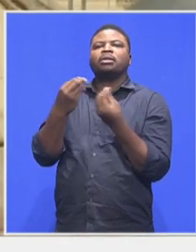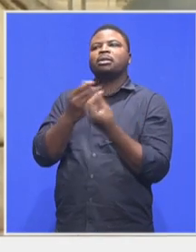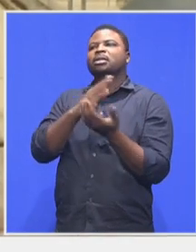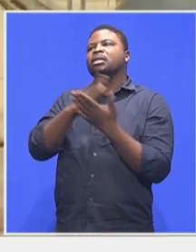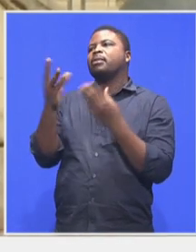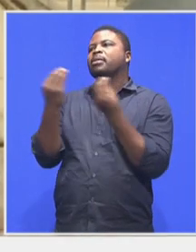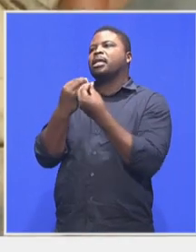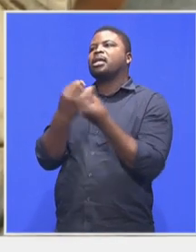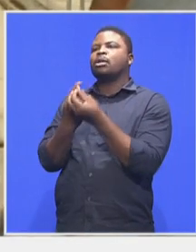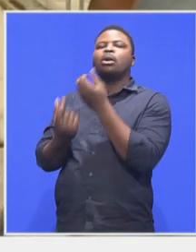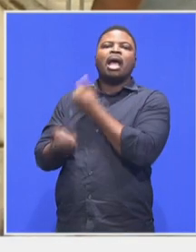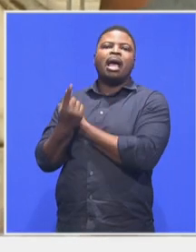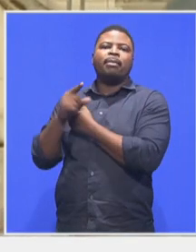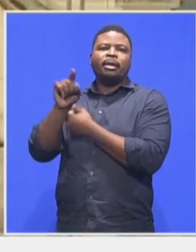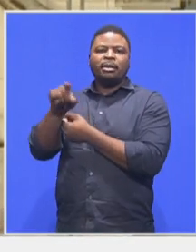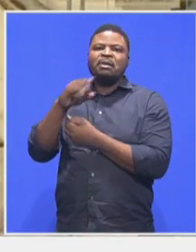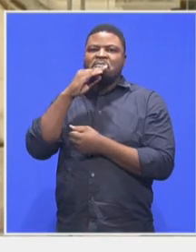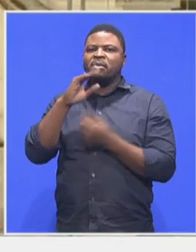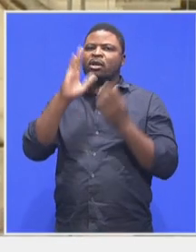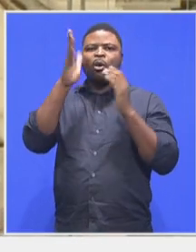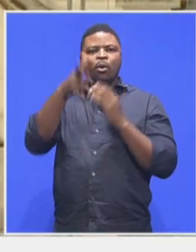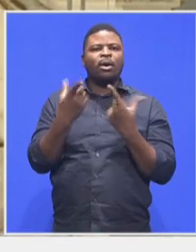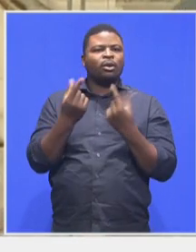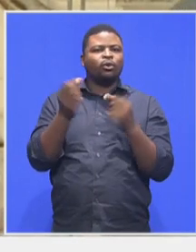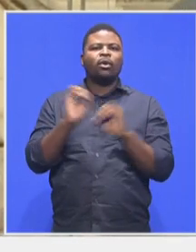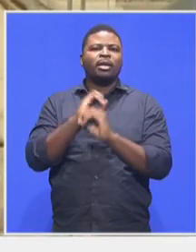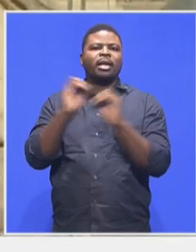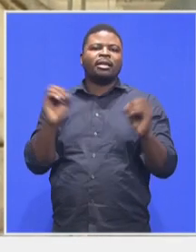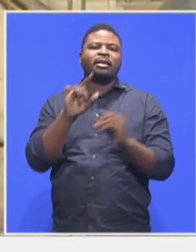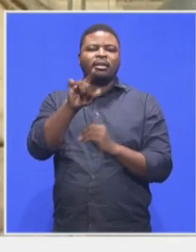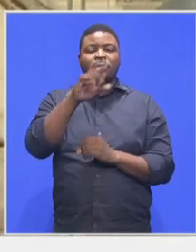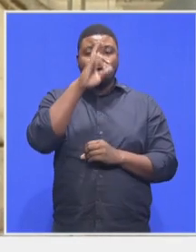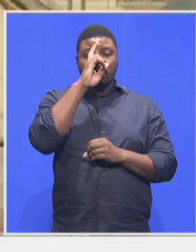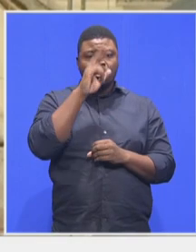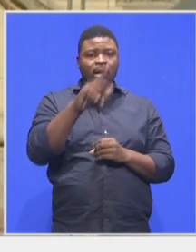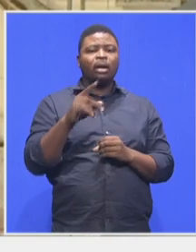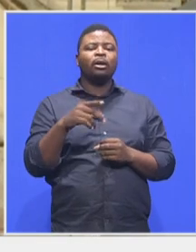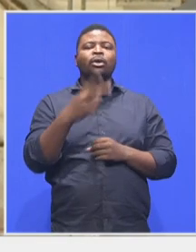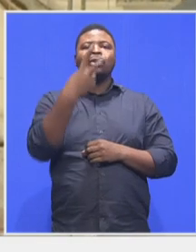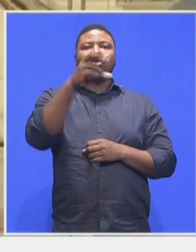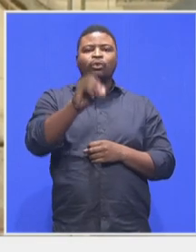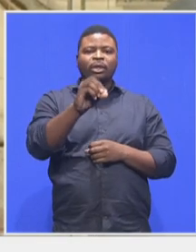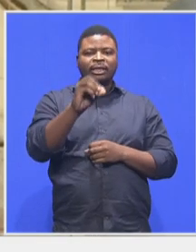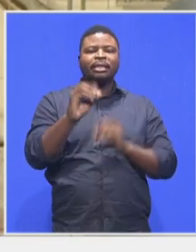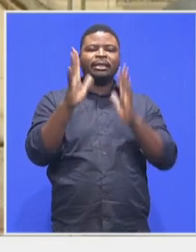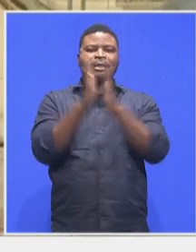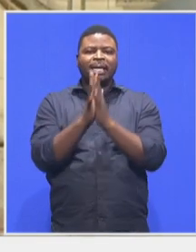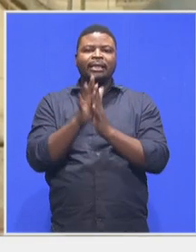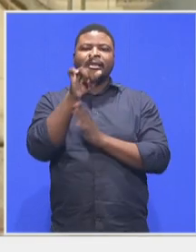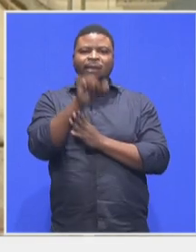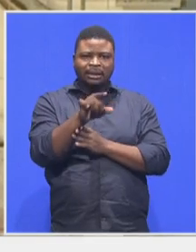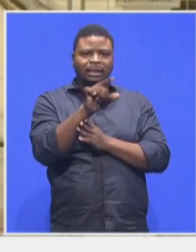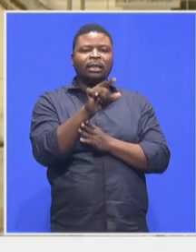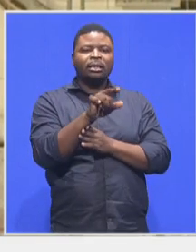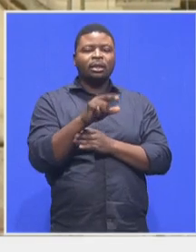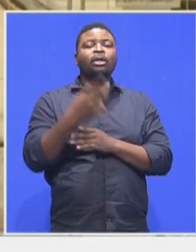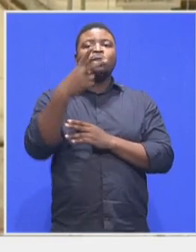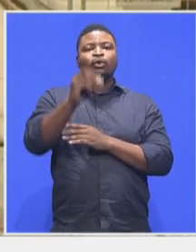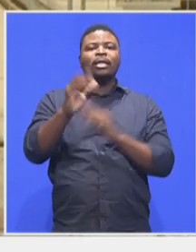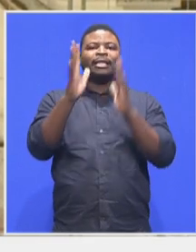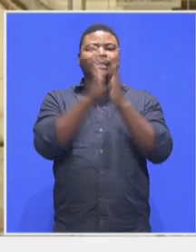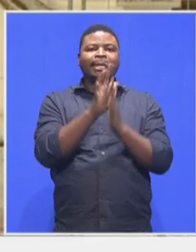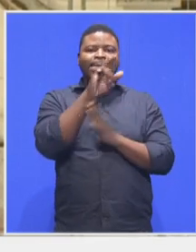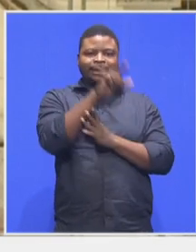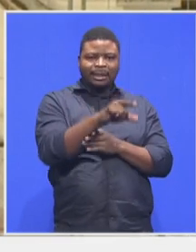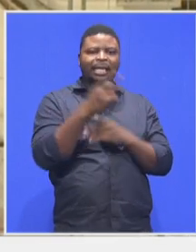biggest corruption, the biggest fraud which happened was during the 2010 World Cup, where big companies defrauded government. But we didn't say that after that